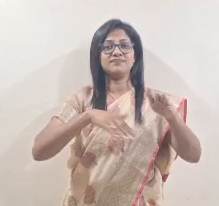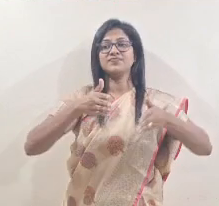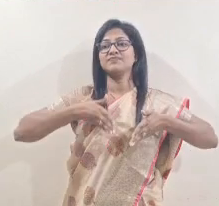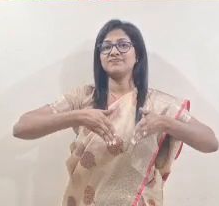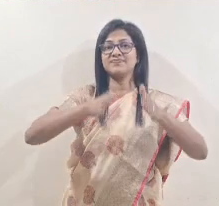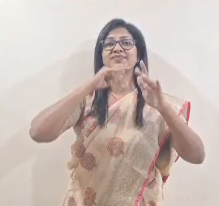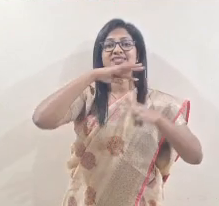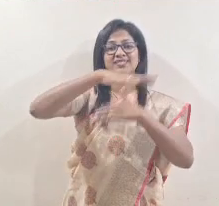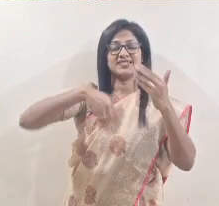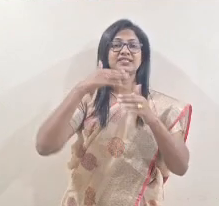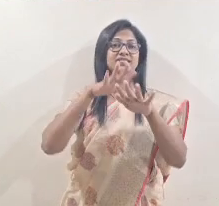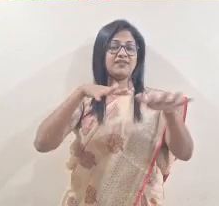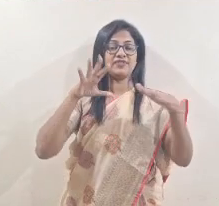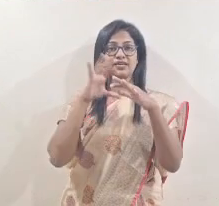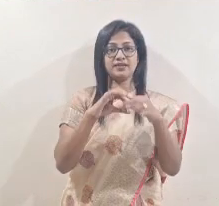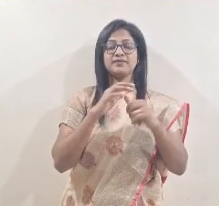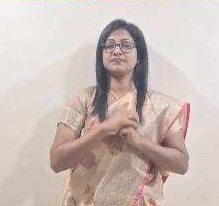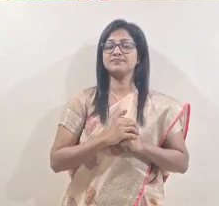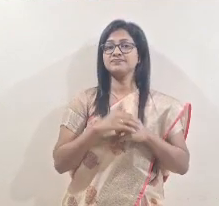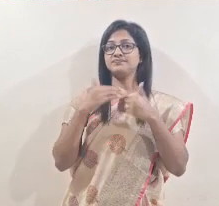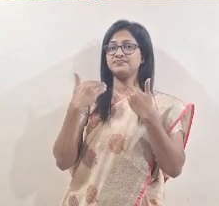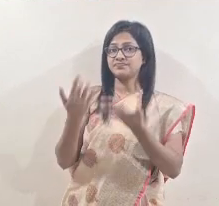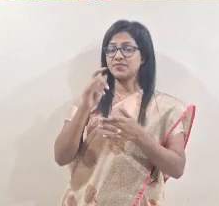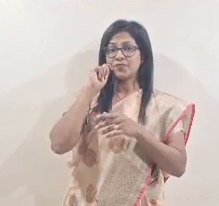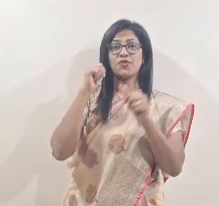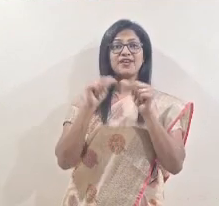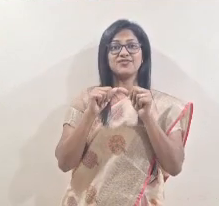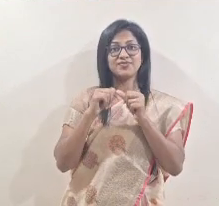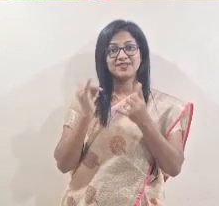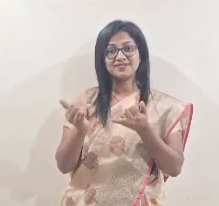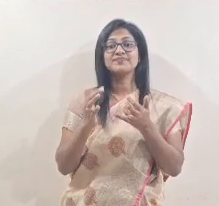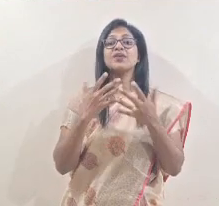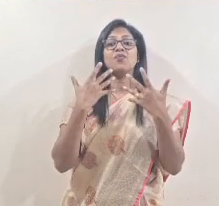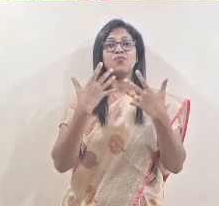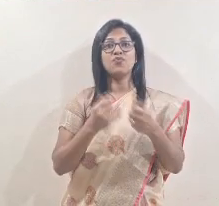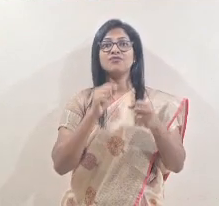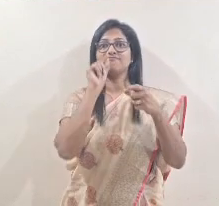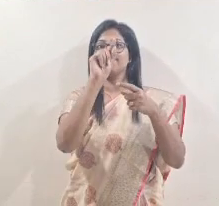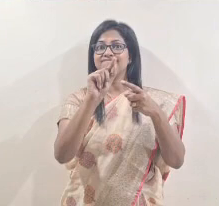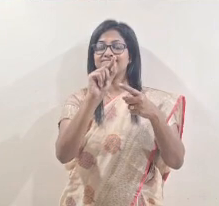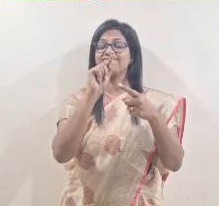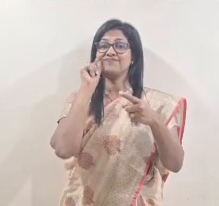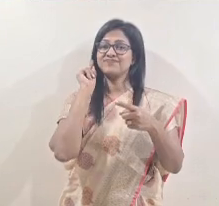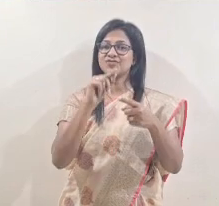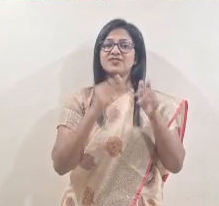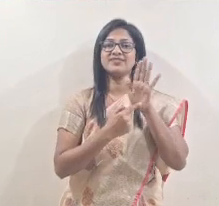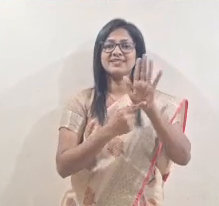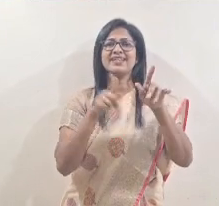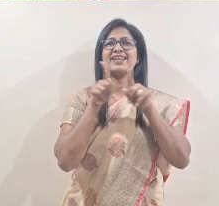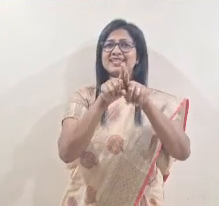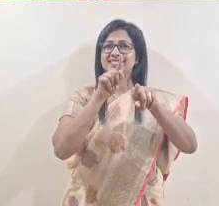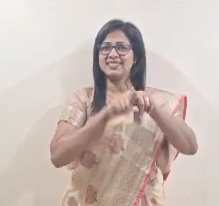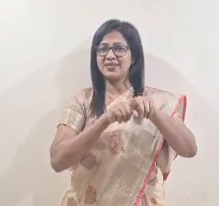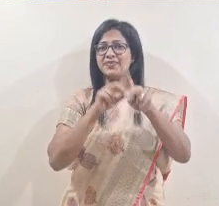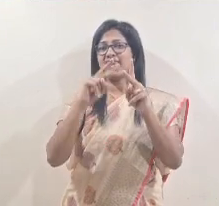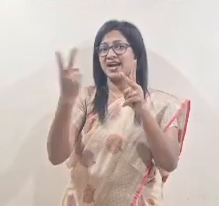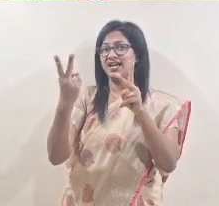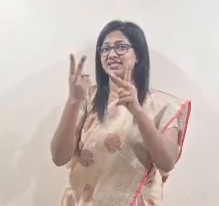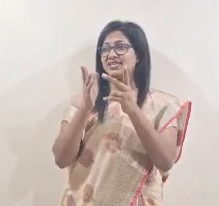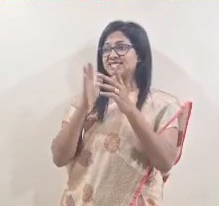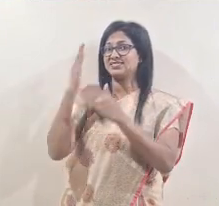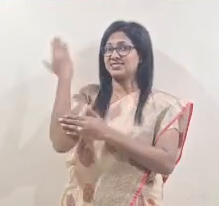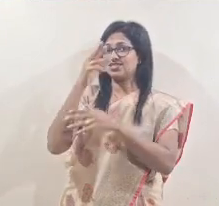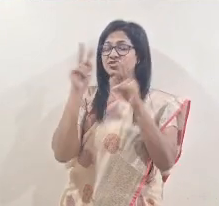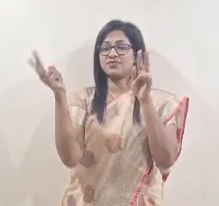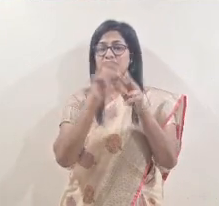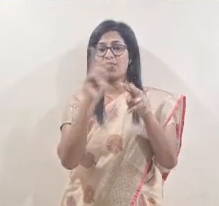traffic. And over to you, Anurag. And I would like to highlight one thing, that I'm also parallelly looking into another session. So I'll be